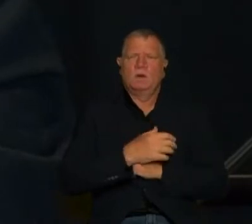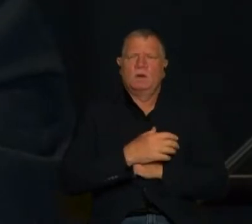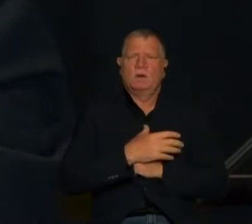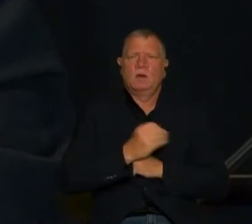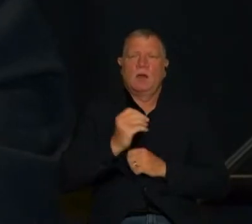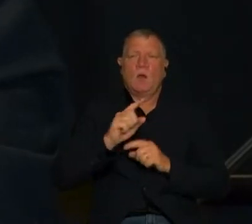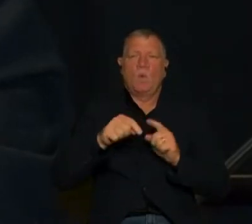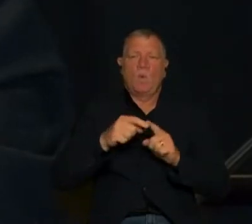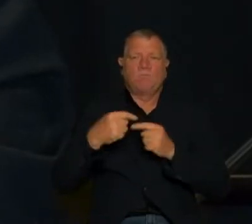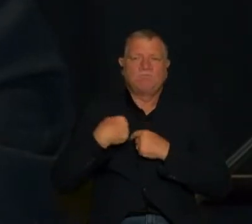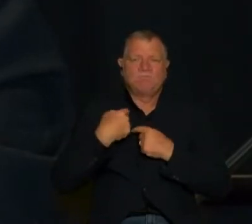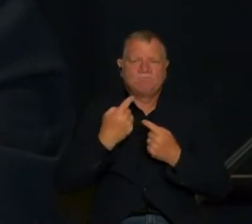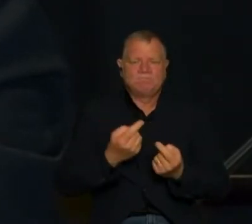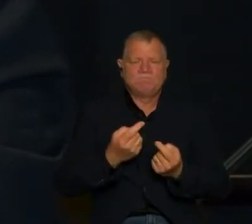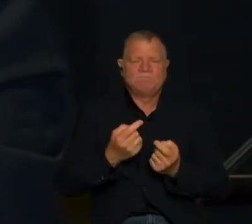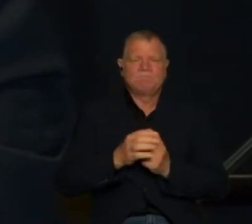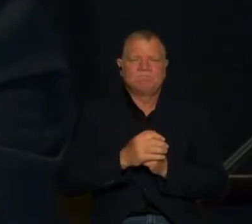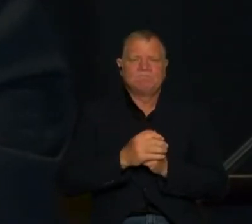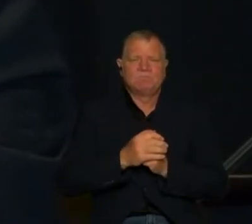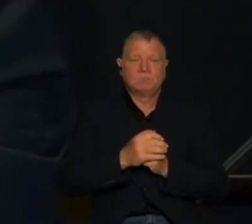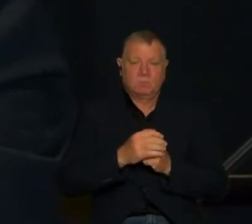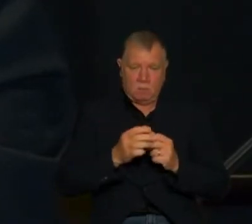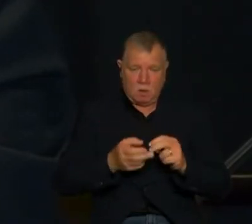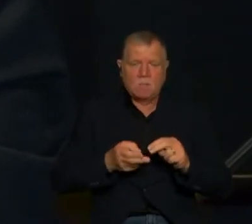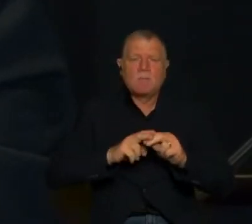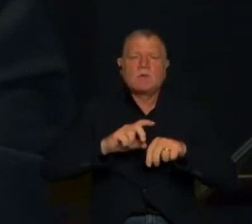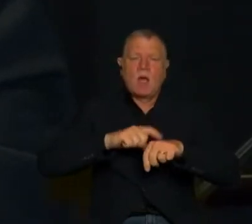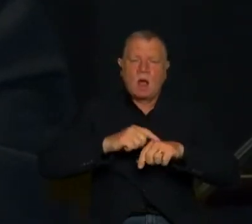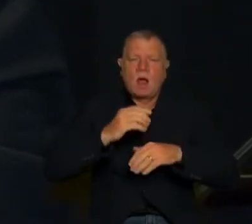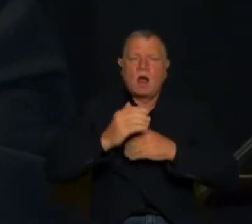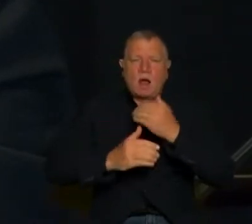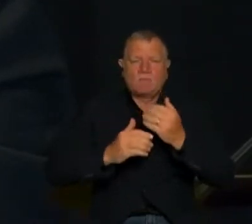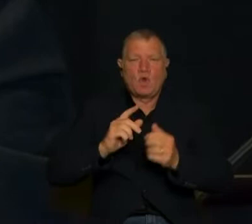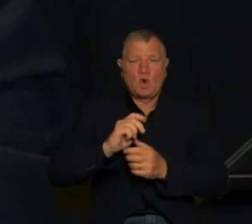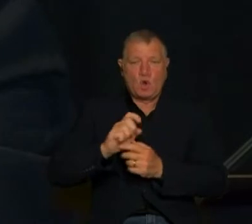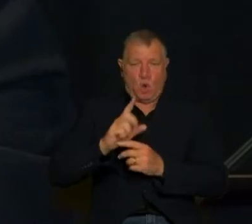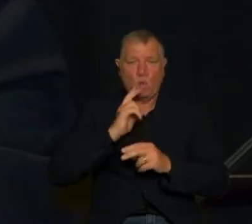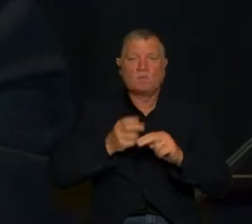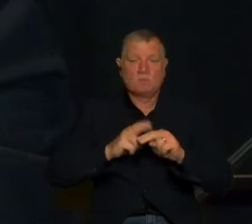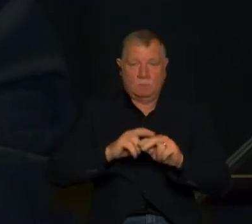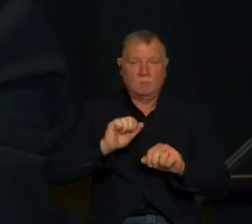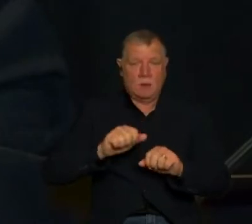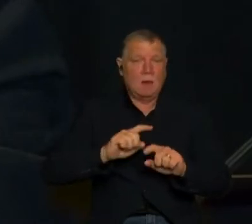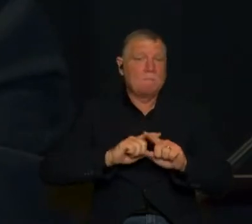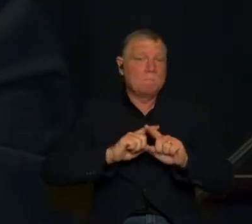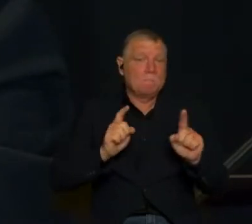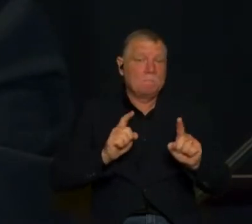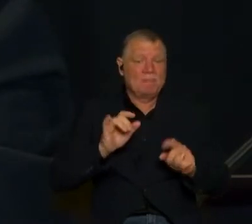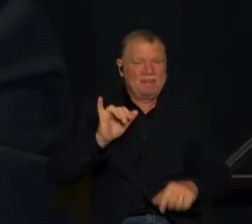And while there will be increases over time in the toll costs, those will be